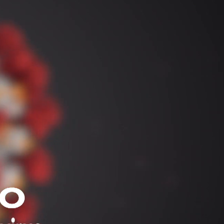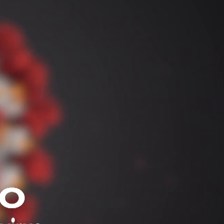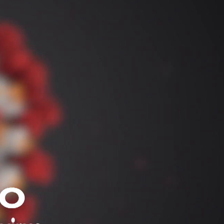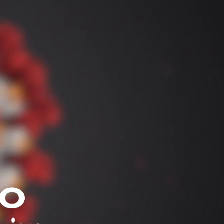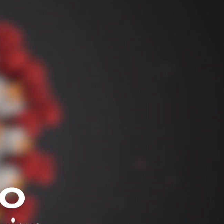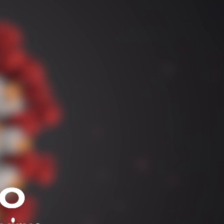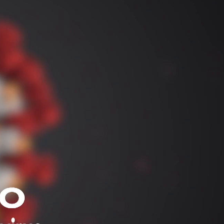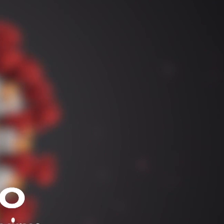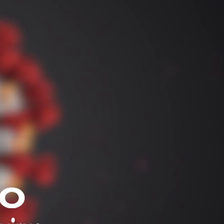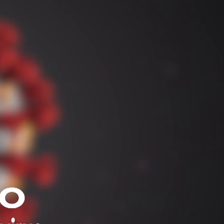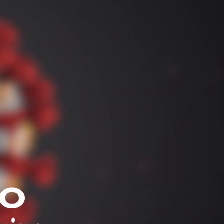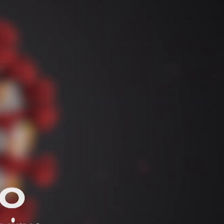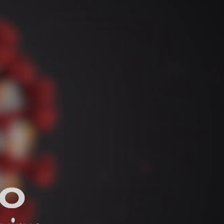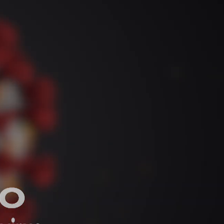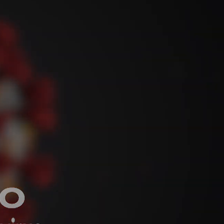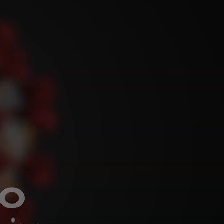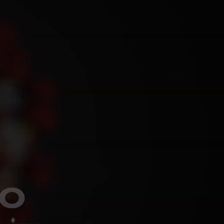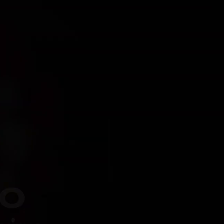cupertino.org/coronavirus.